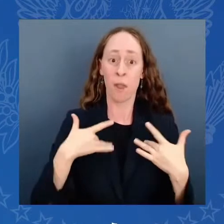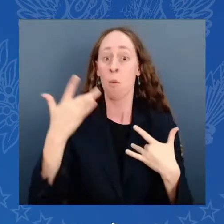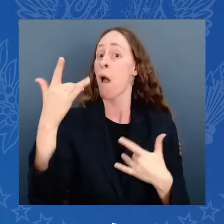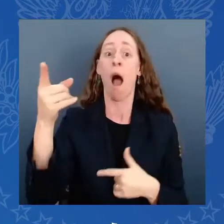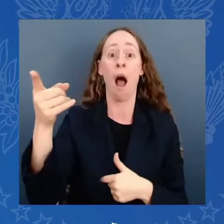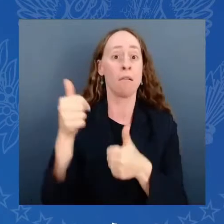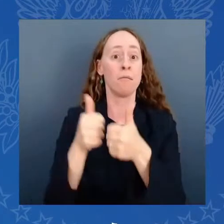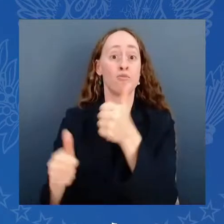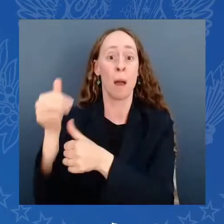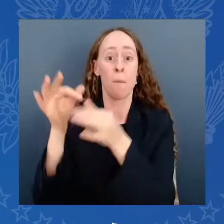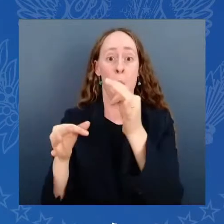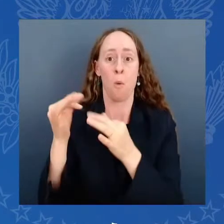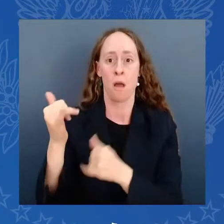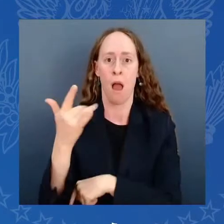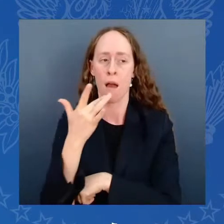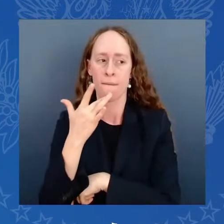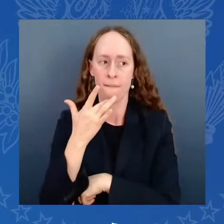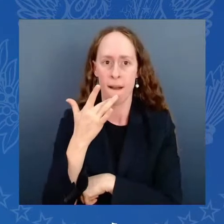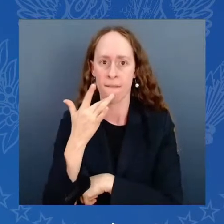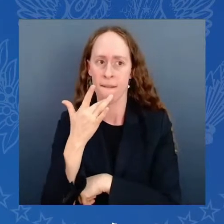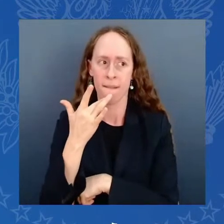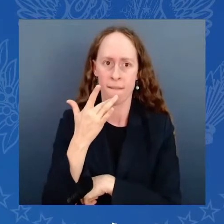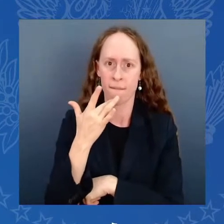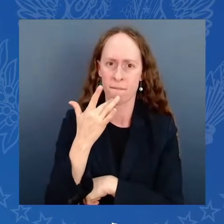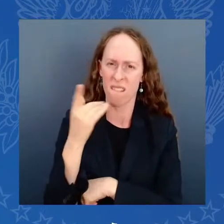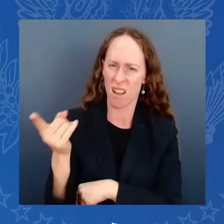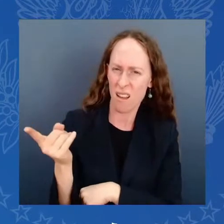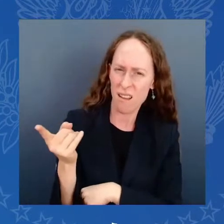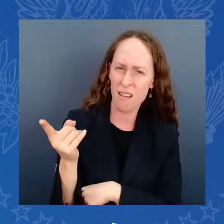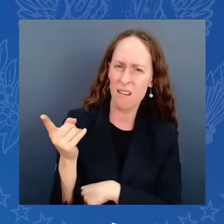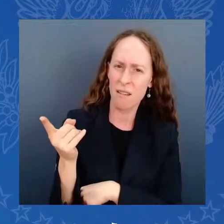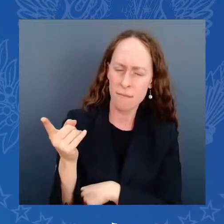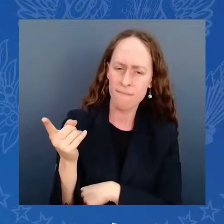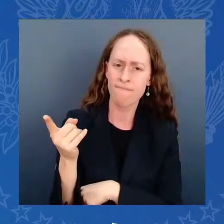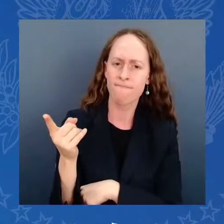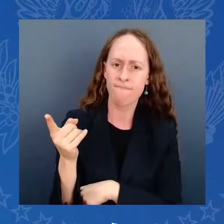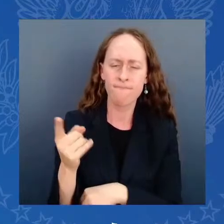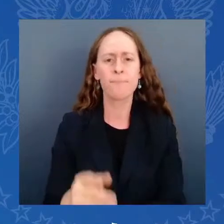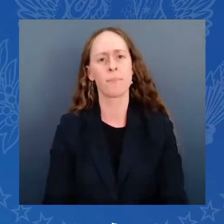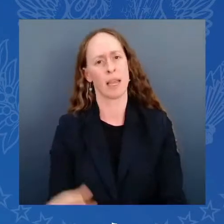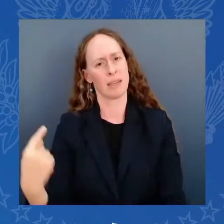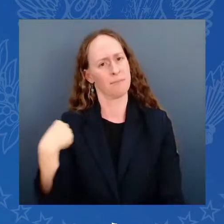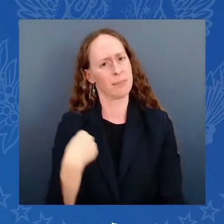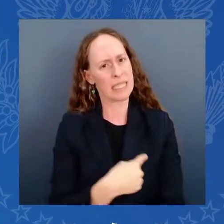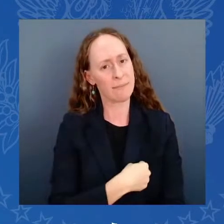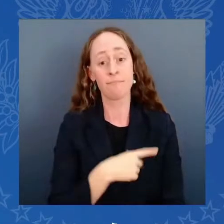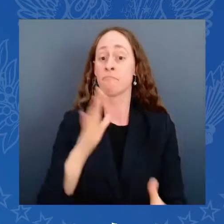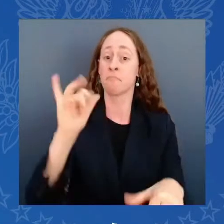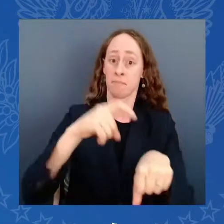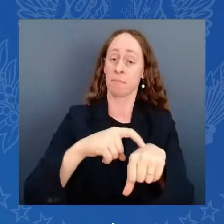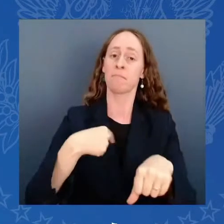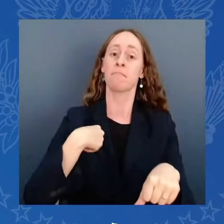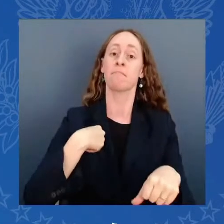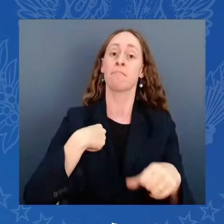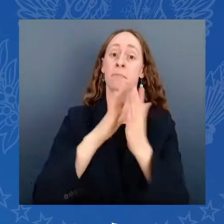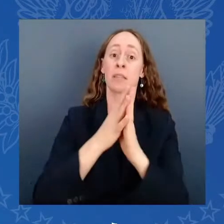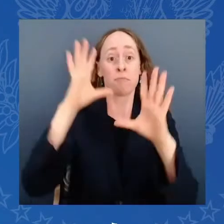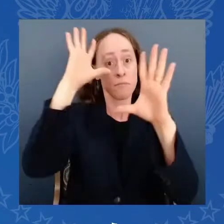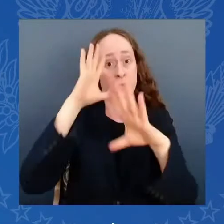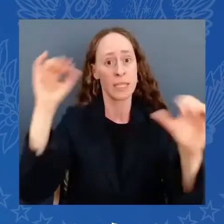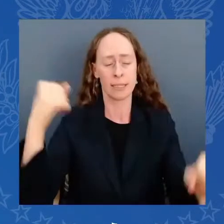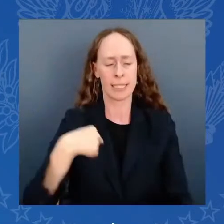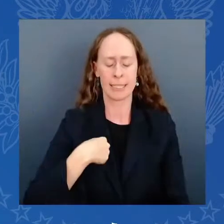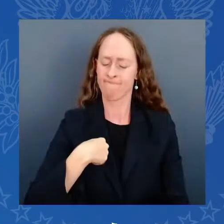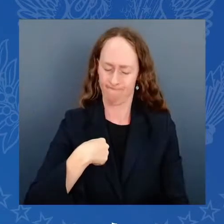presidential commission on the Supreme Court of the United States, comprised of leading constitutional scholars, both liberal and conservative,